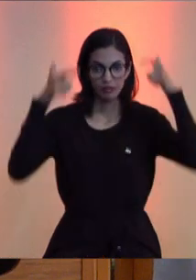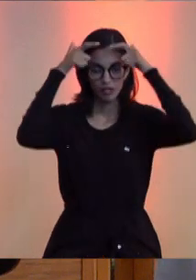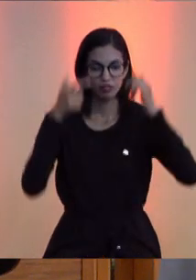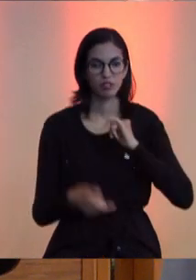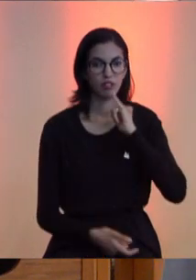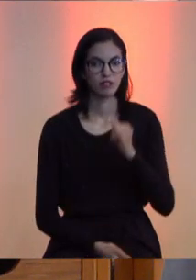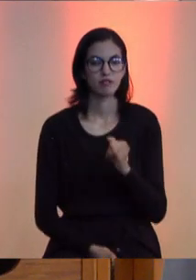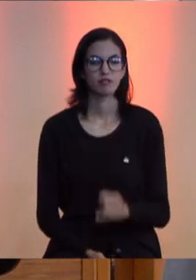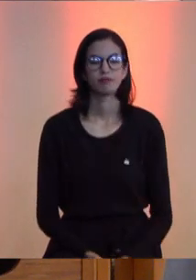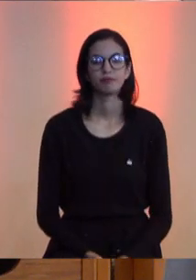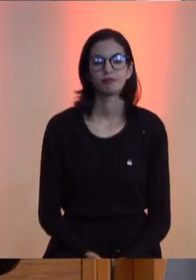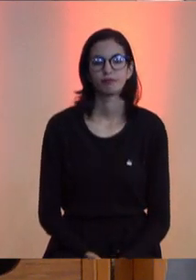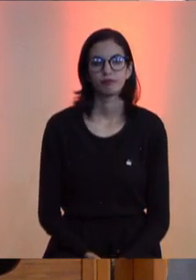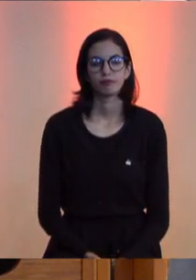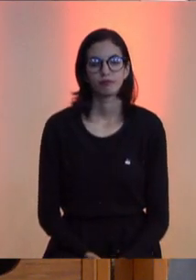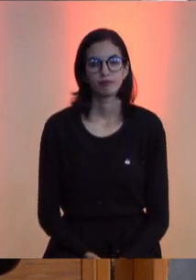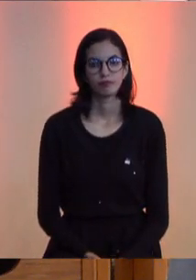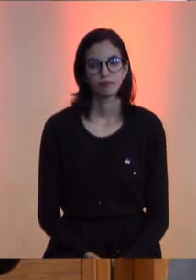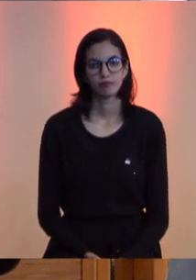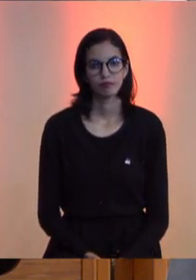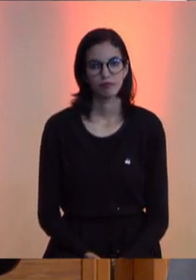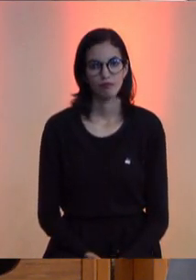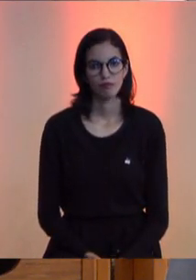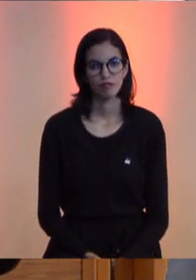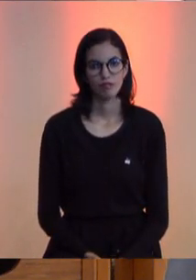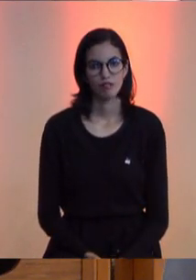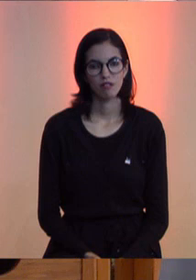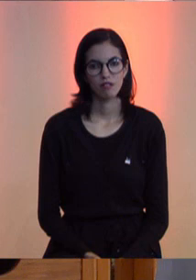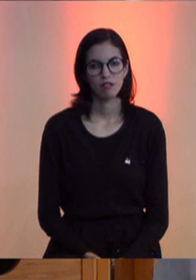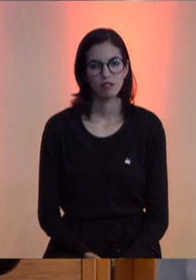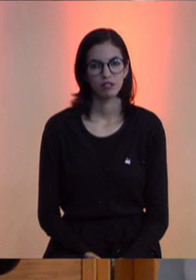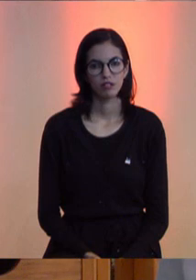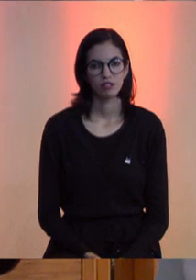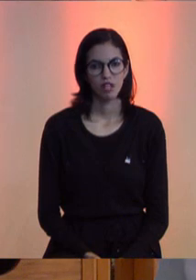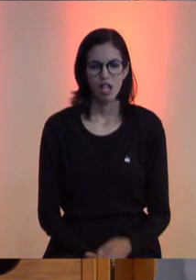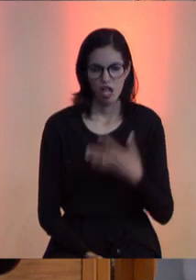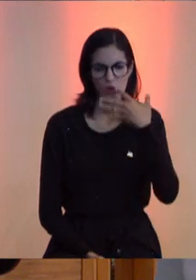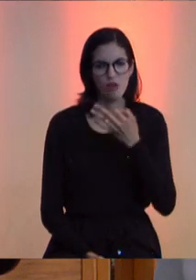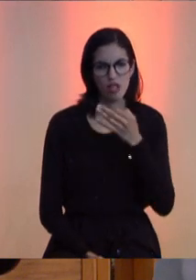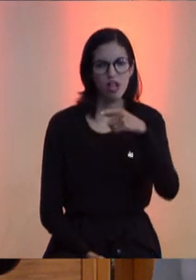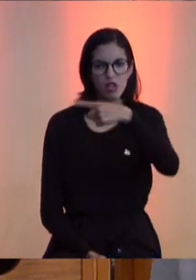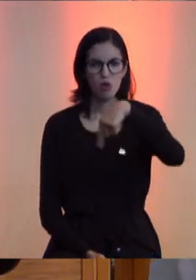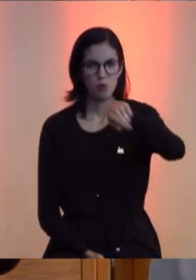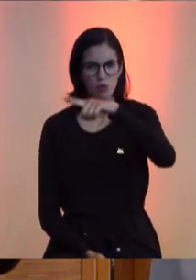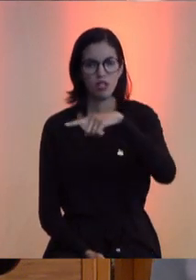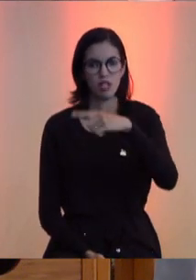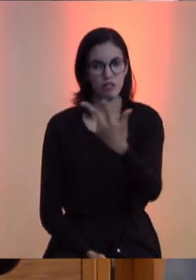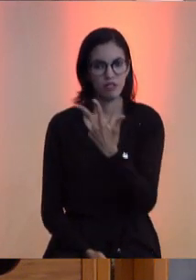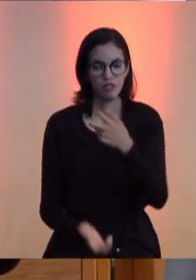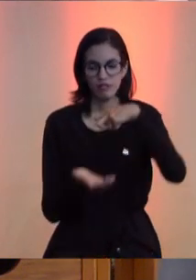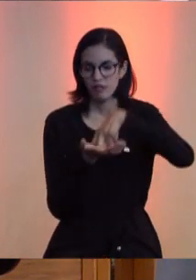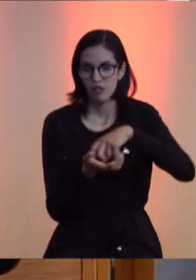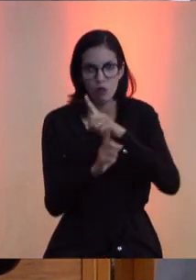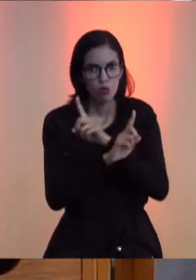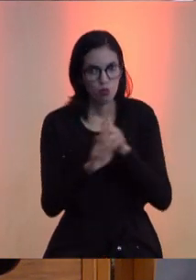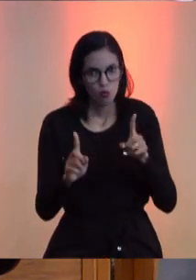Abednego. Is this true you are refusing to bow? ¿Es cierto que se rehusaron a postrarse? Say,